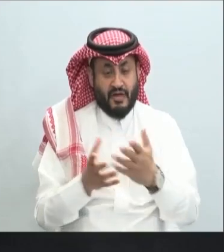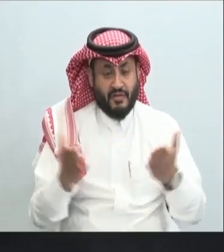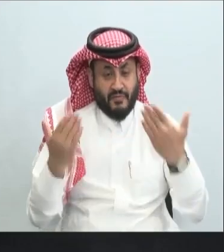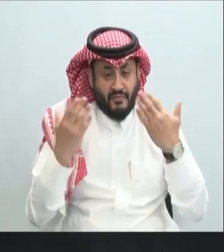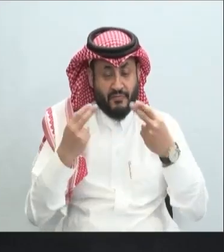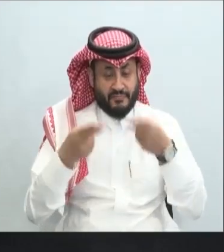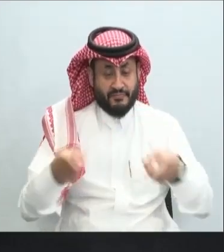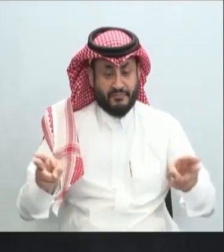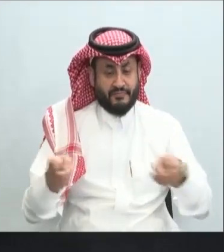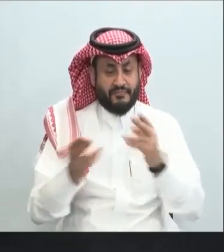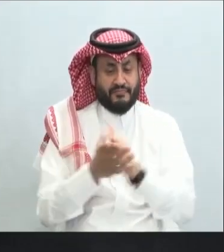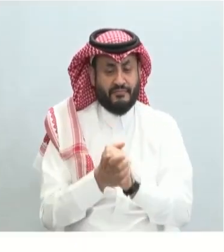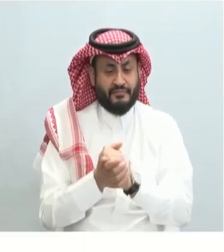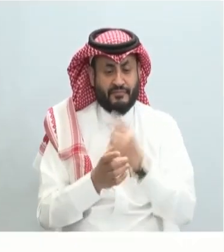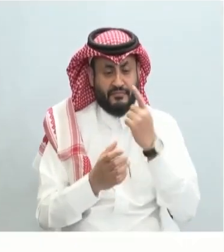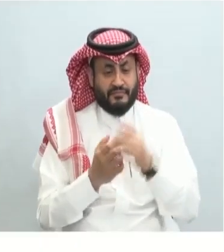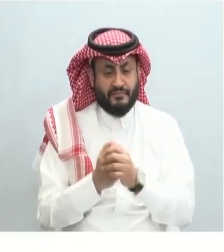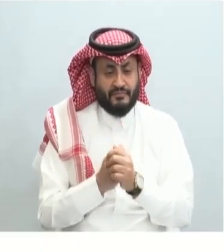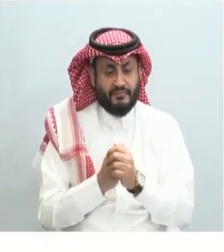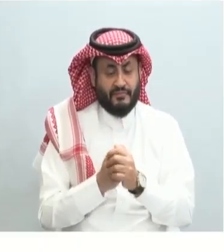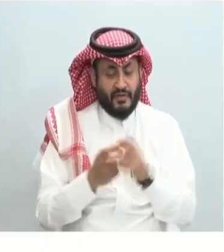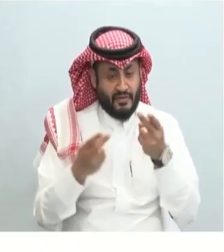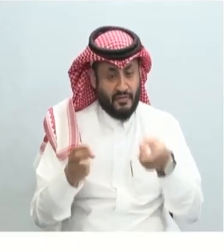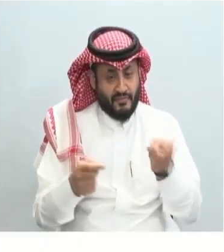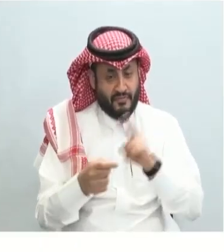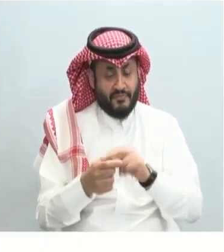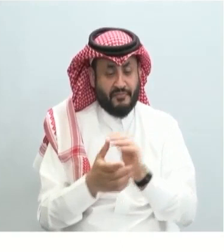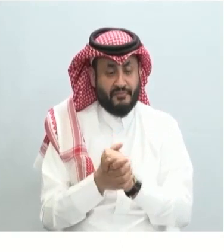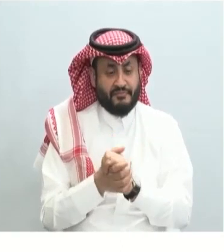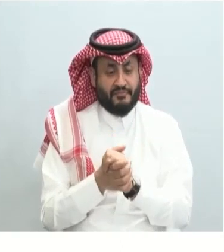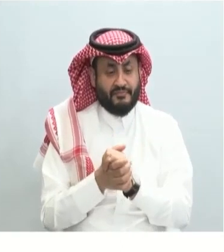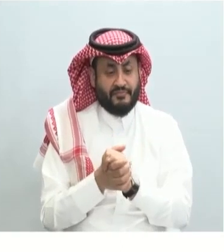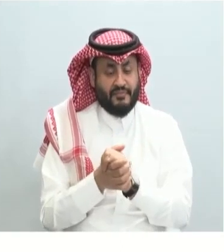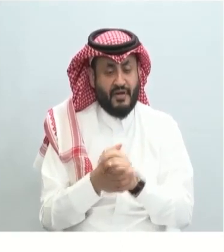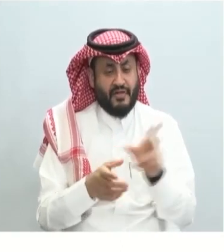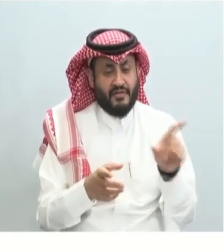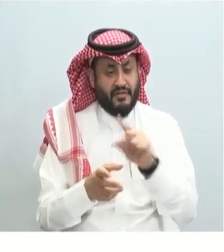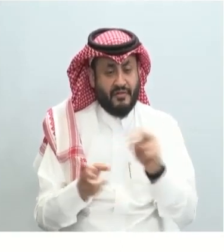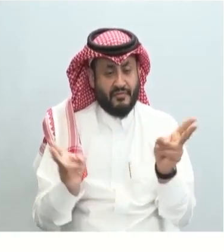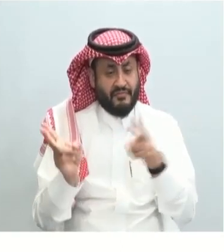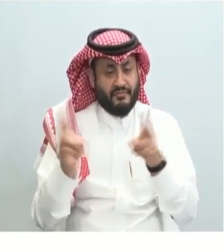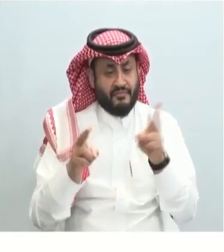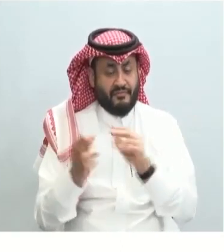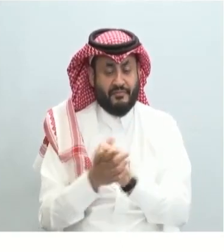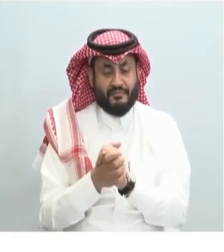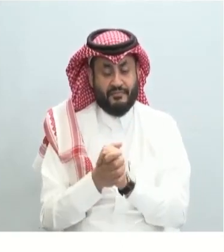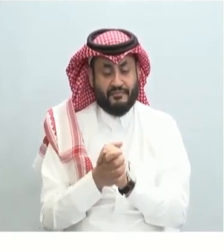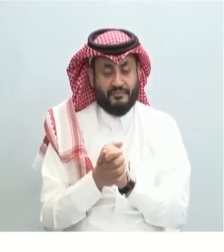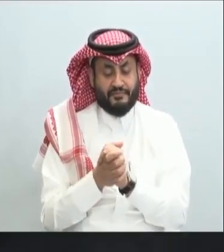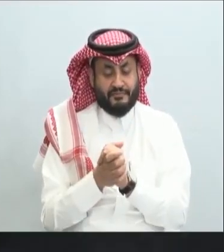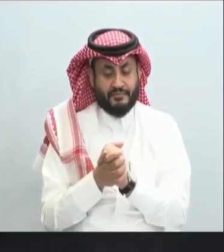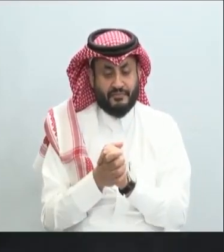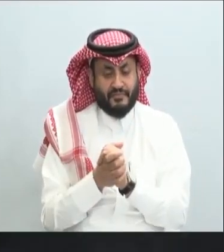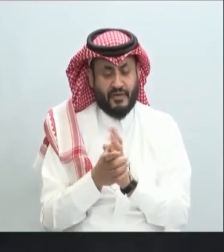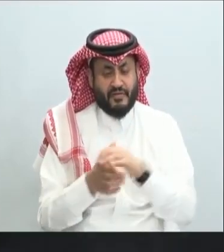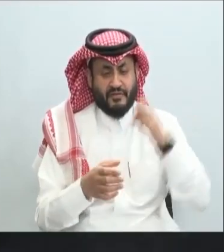chant. And we said that not only we can chant it, but also we can act it out. We can act out how